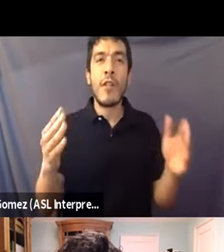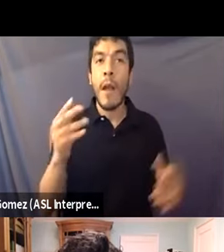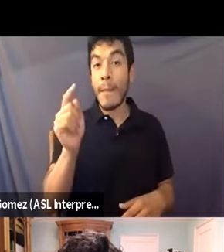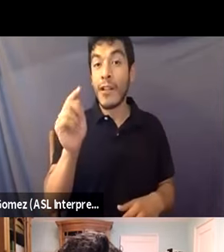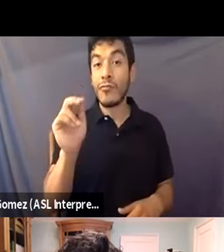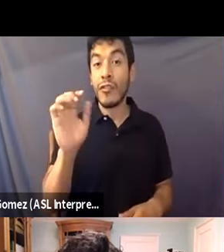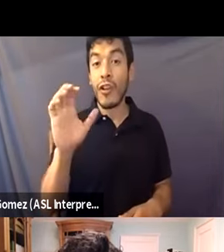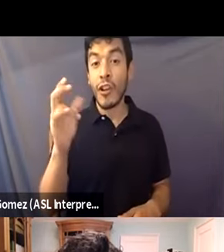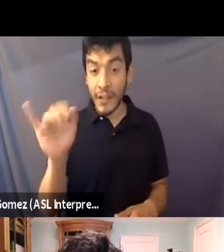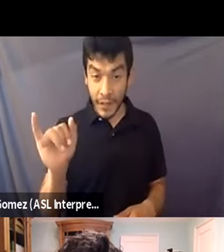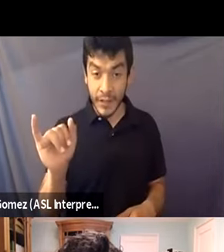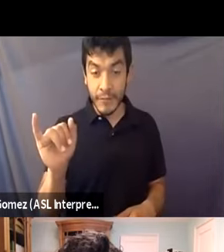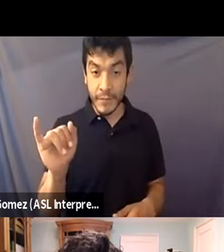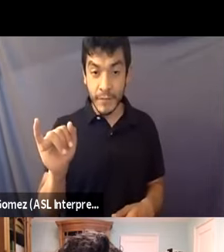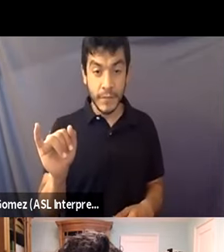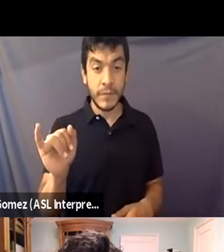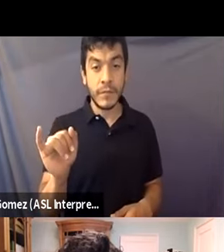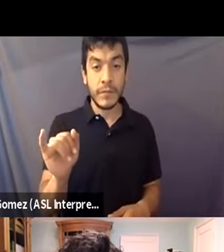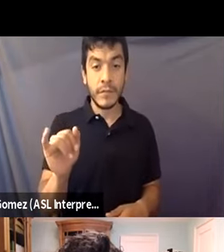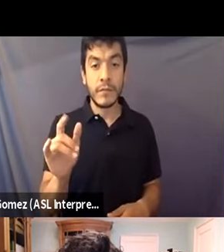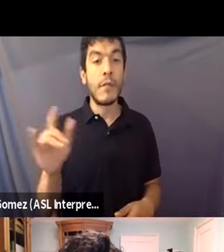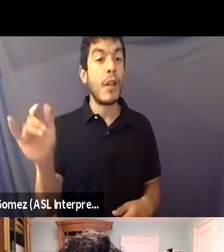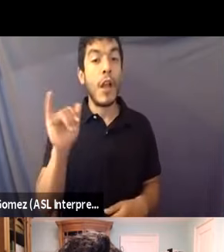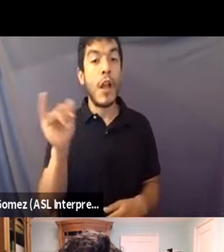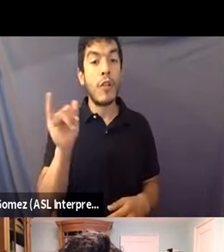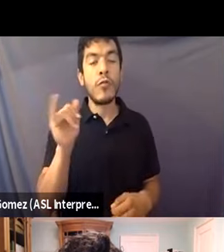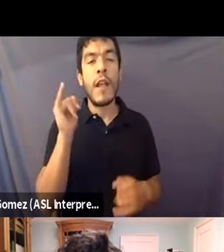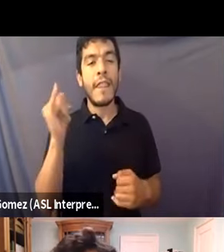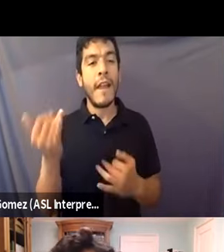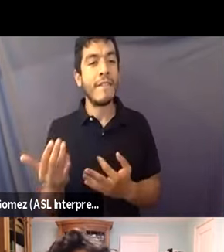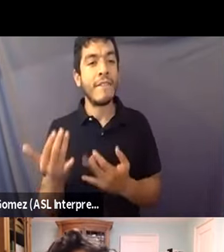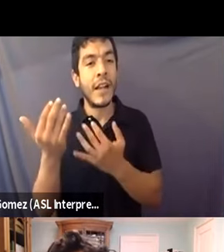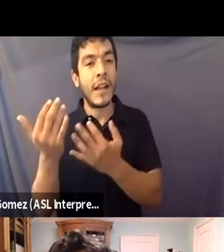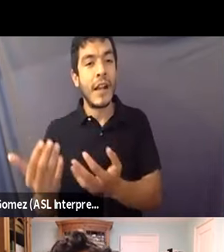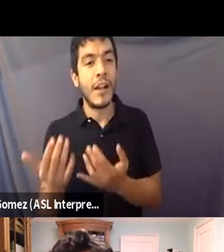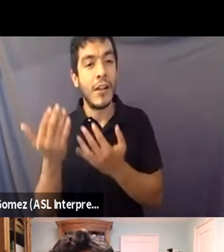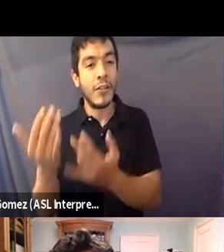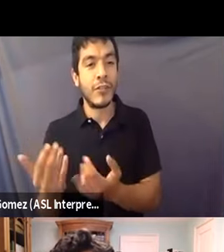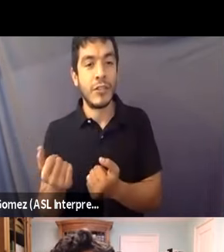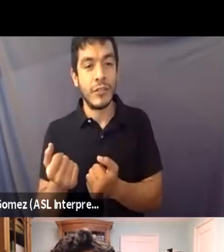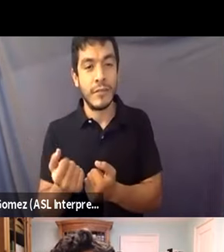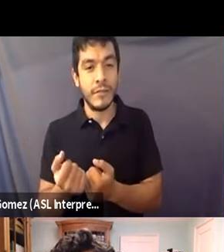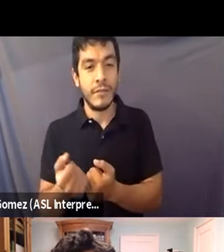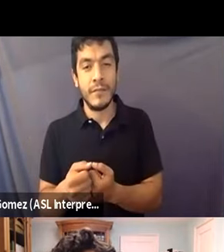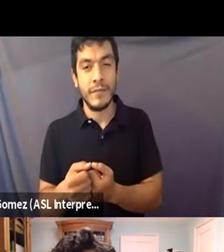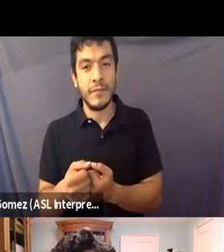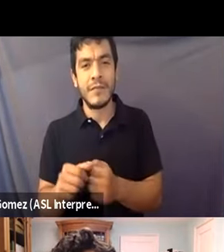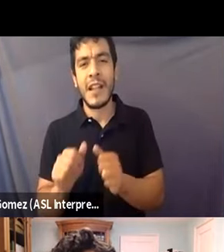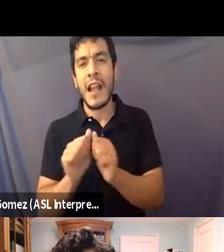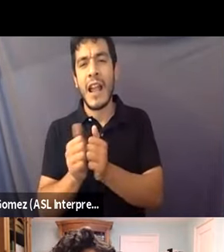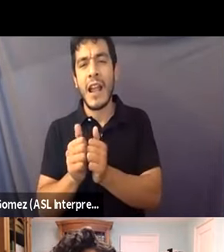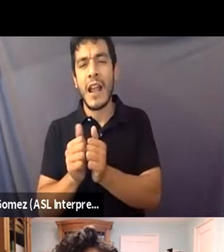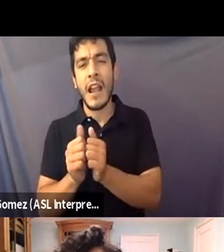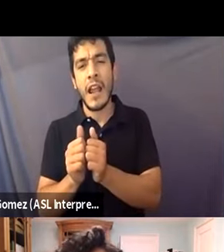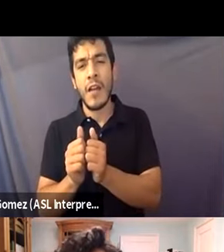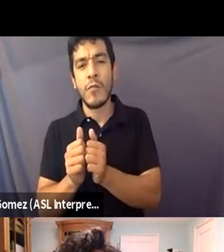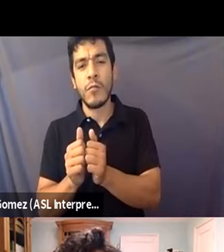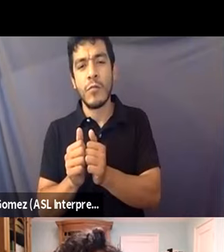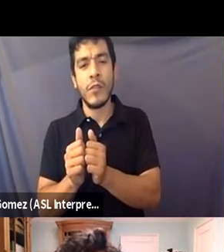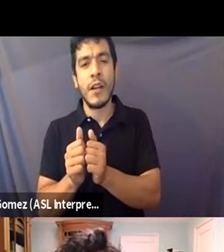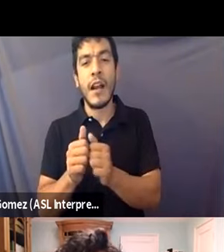sort of the fanning the flames and rhetoric of how Asians